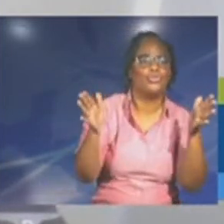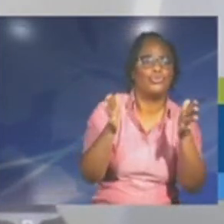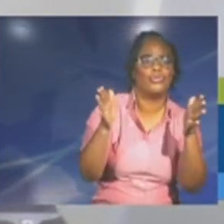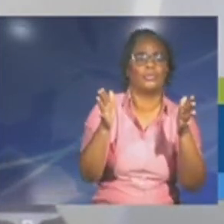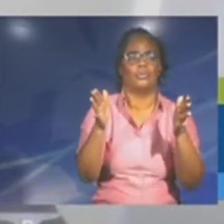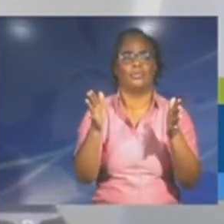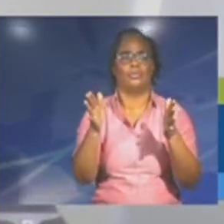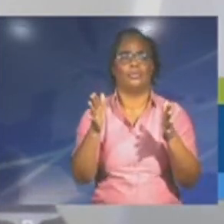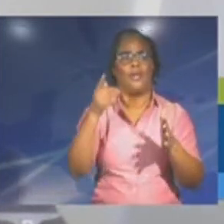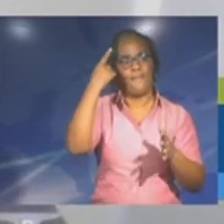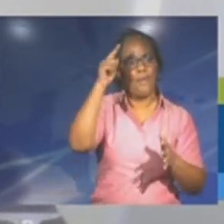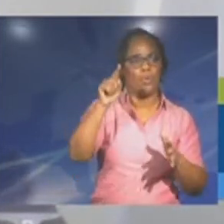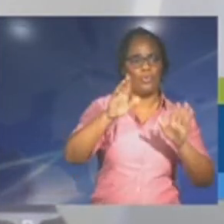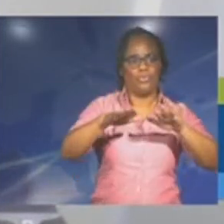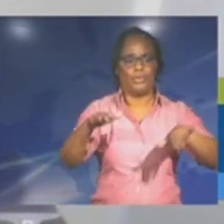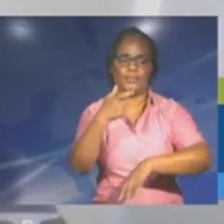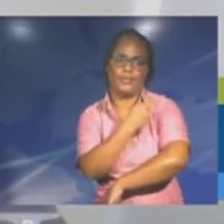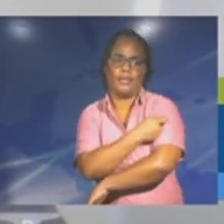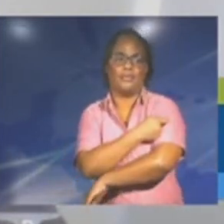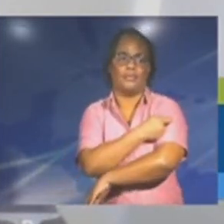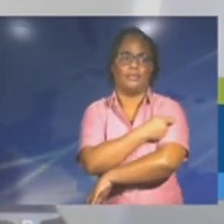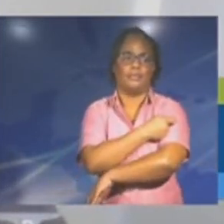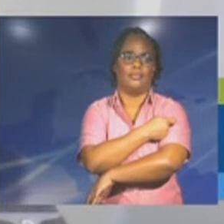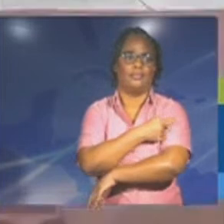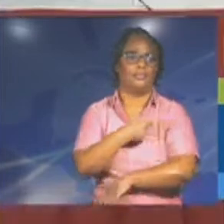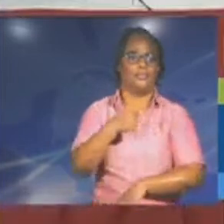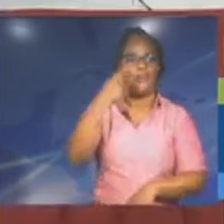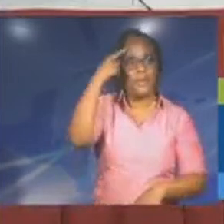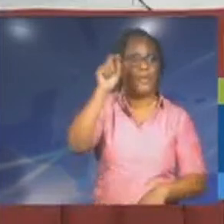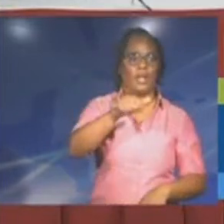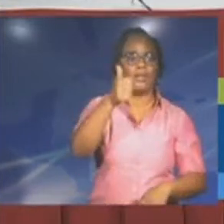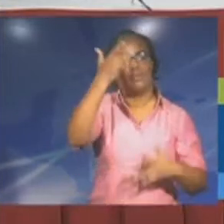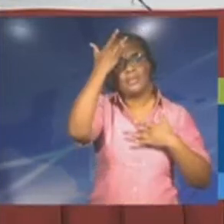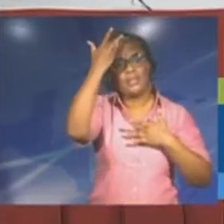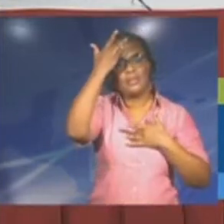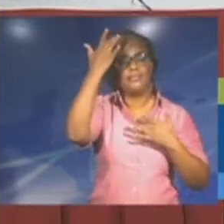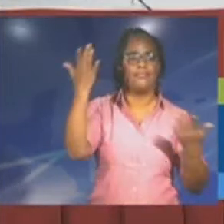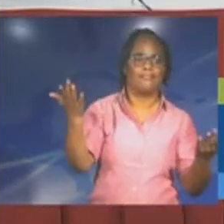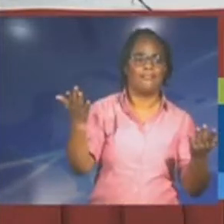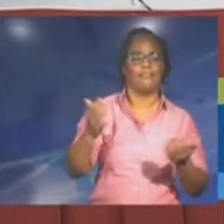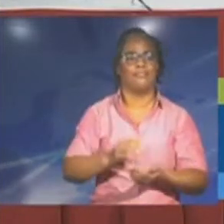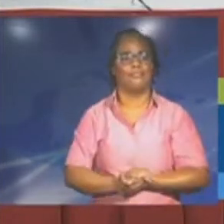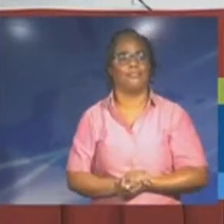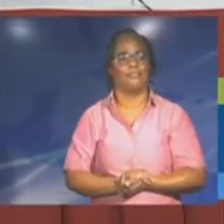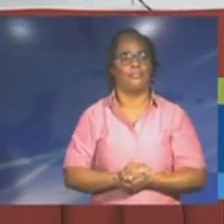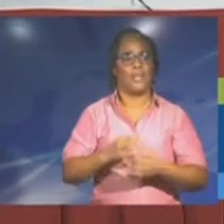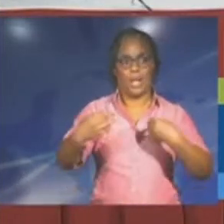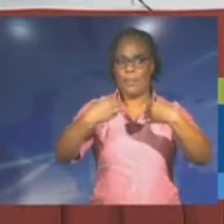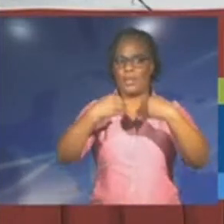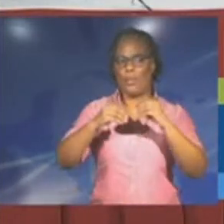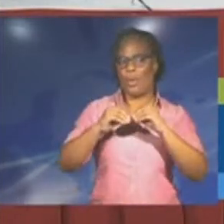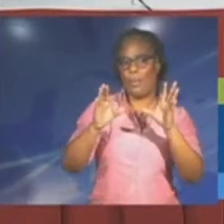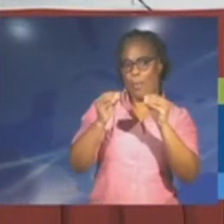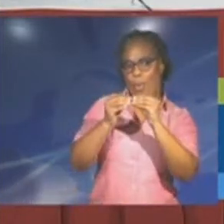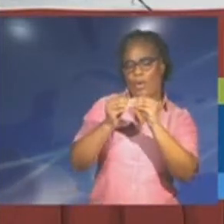now with those numbers? Do you know? Yeah, thanks, Richard, and thanks for remembering that. I'm